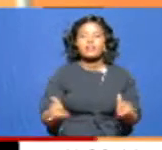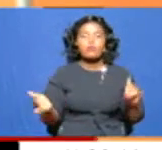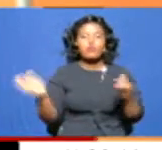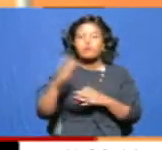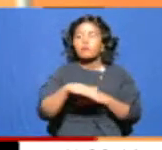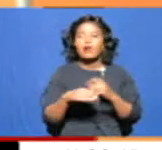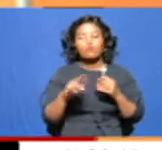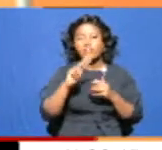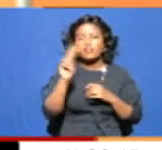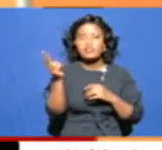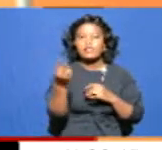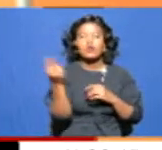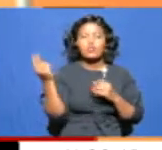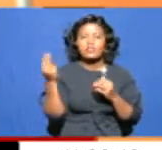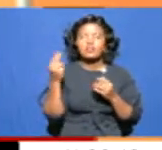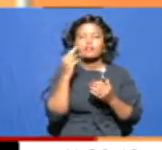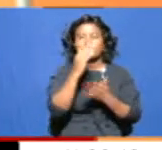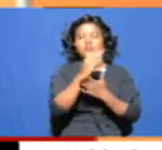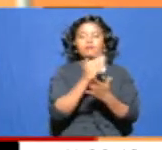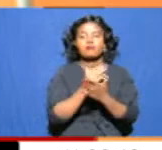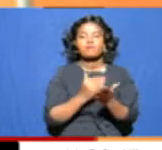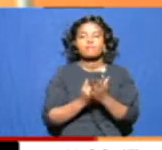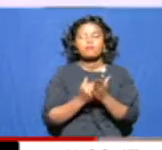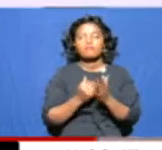second segment. See you later.